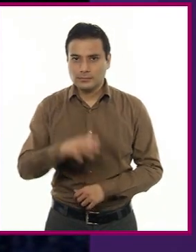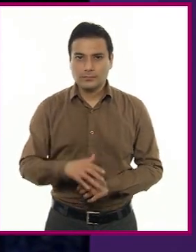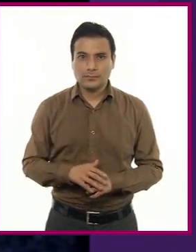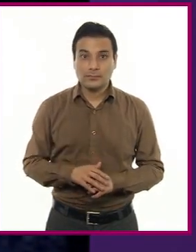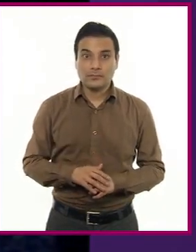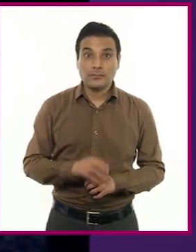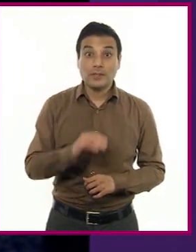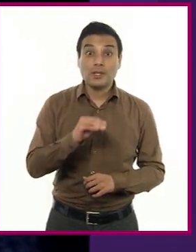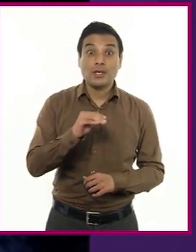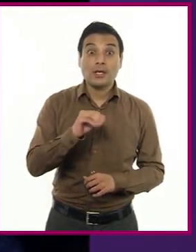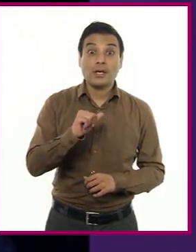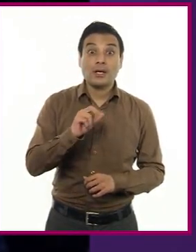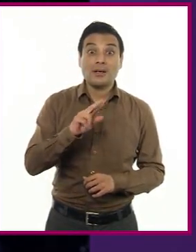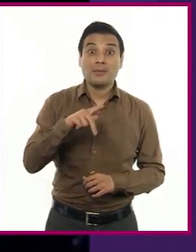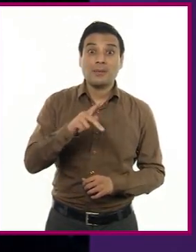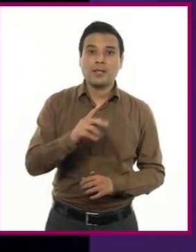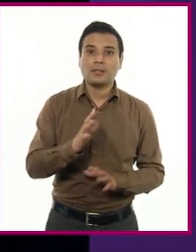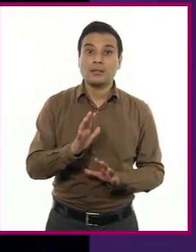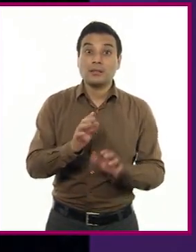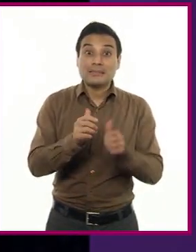Don't move.